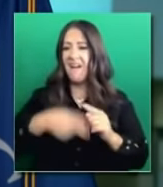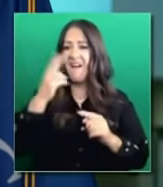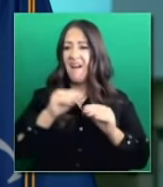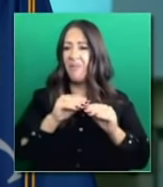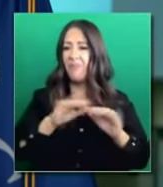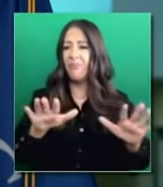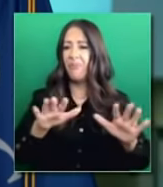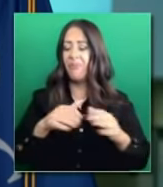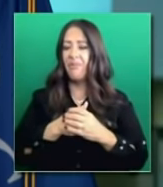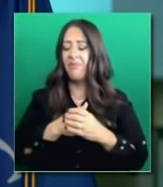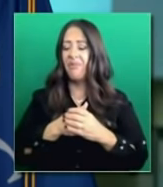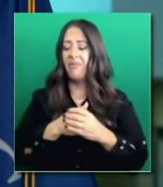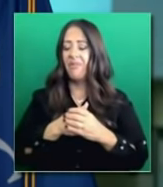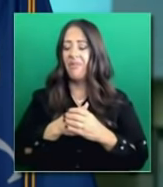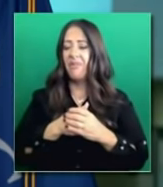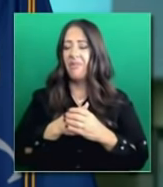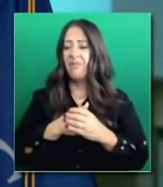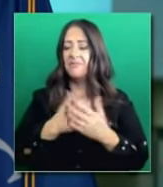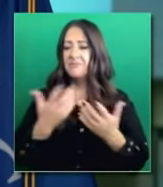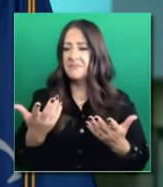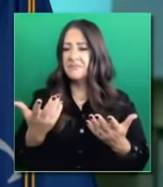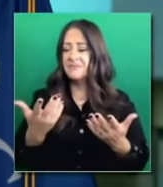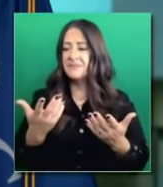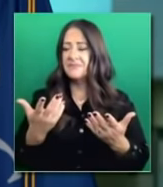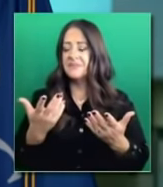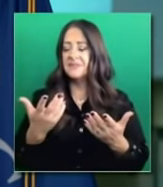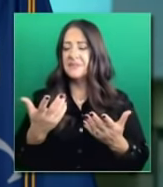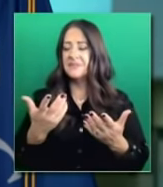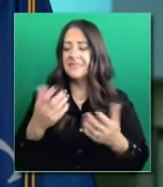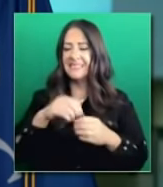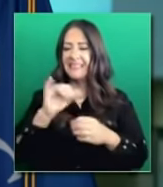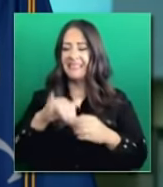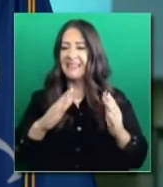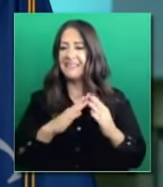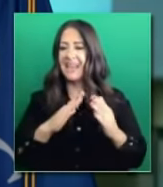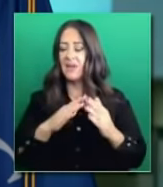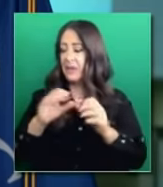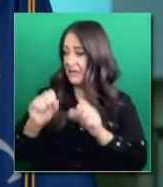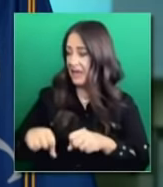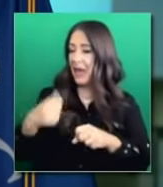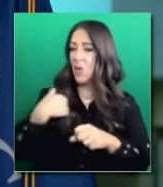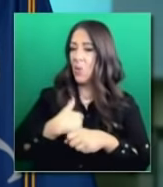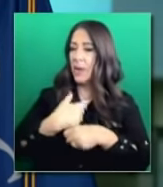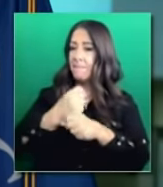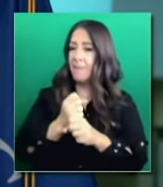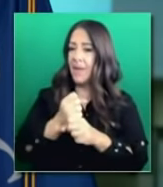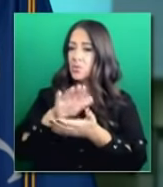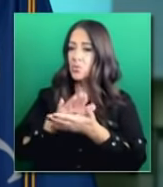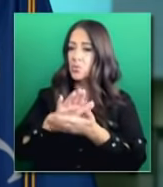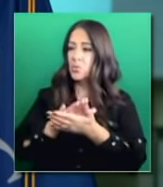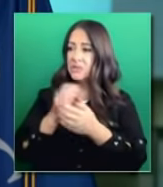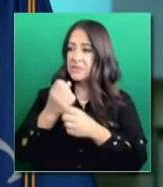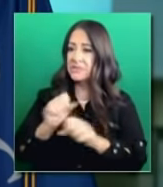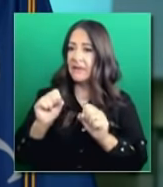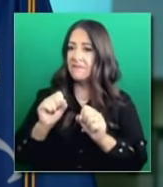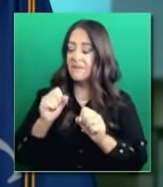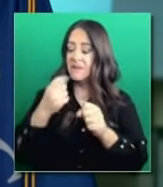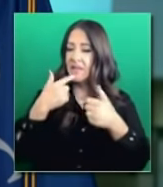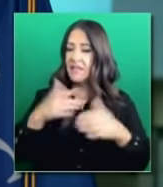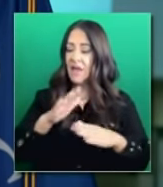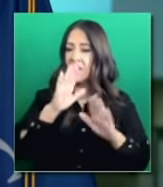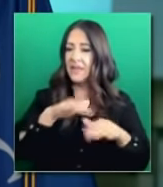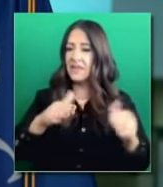transmission that are particularly high? Can we still create an environment in a school, keeping our kids, keeping